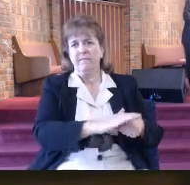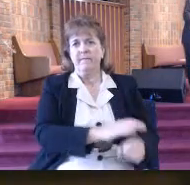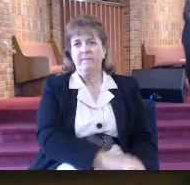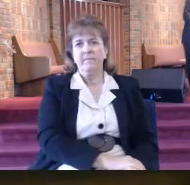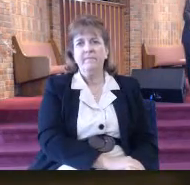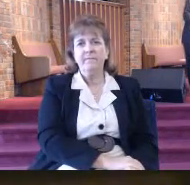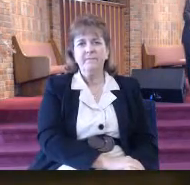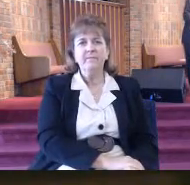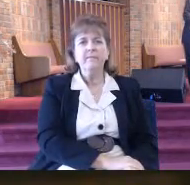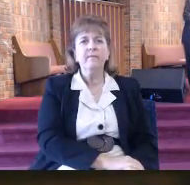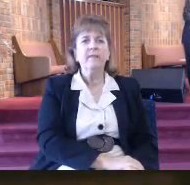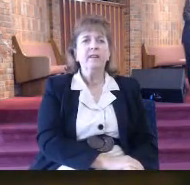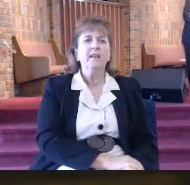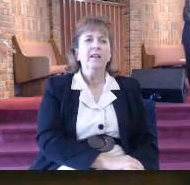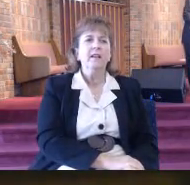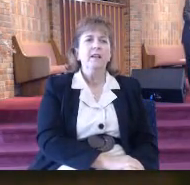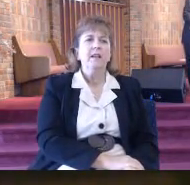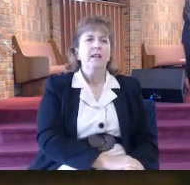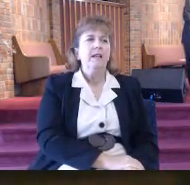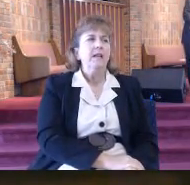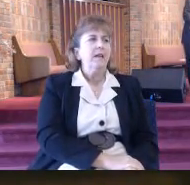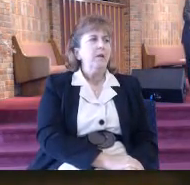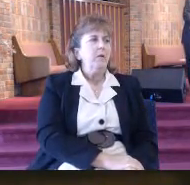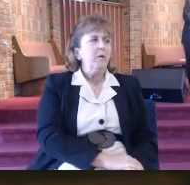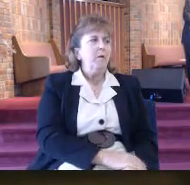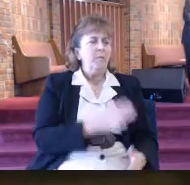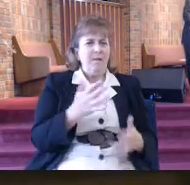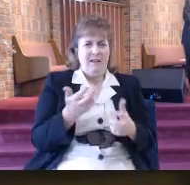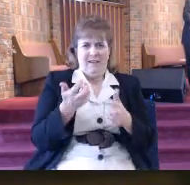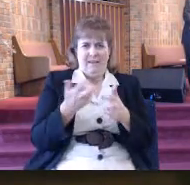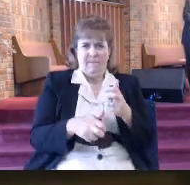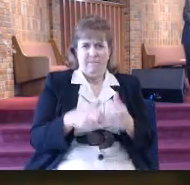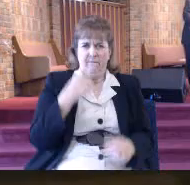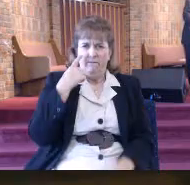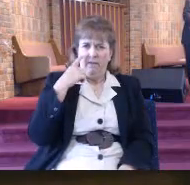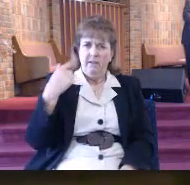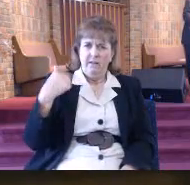It is probably difficult for us, any of us,